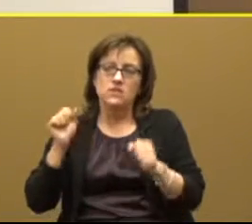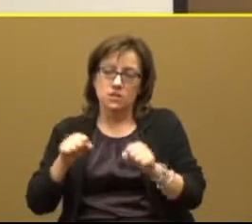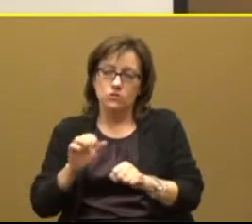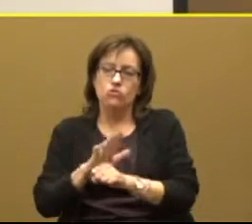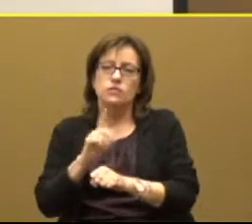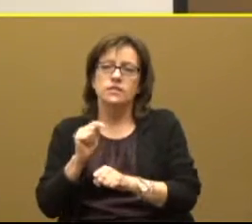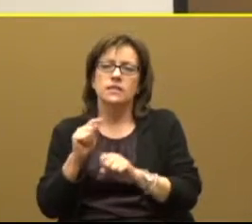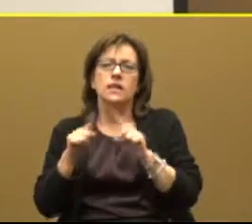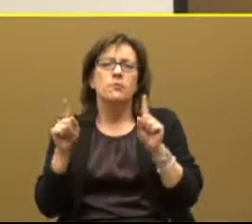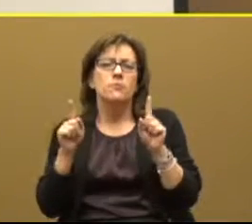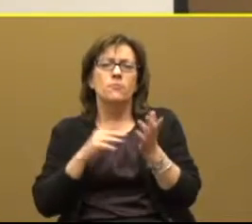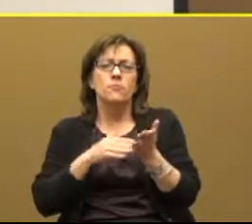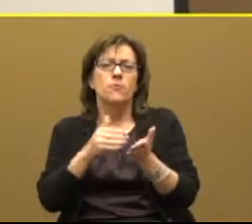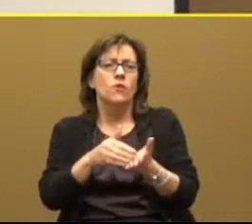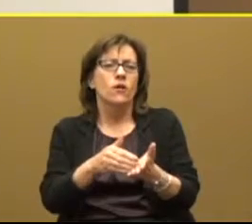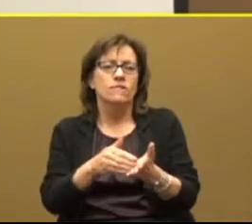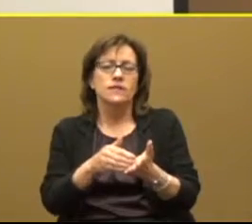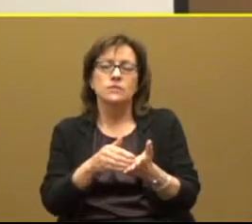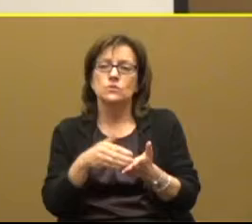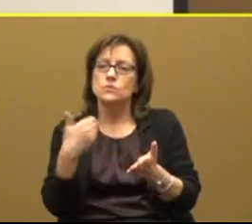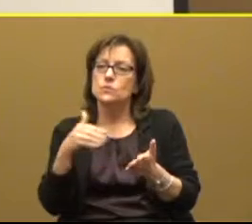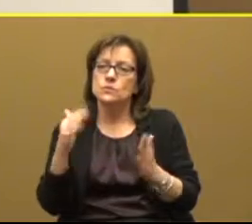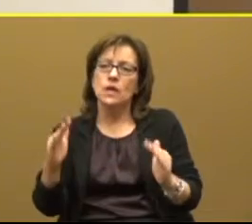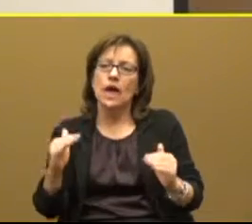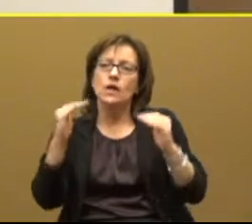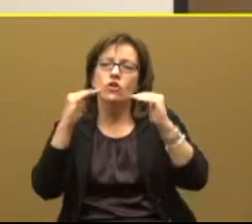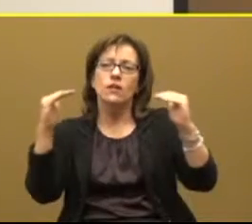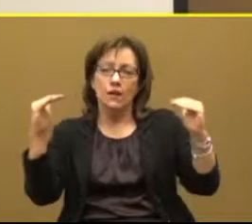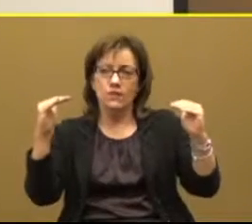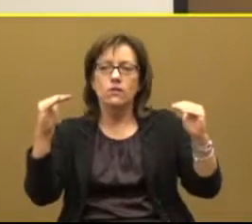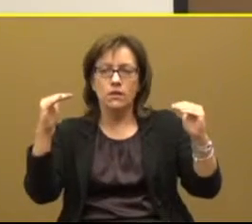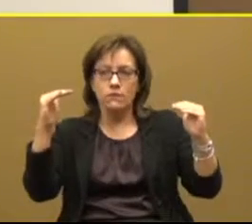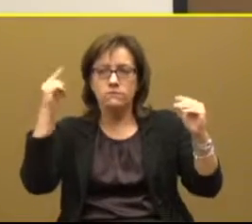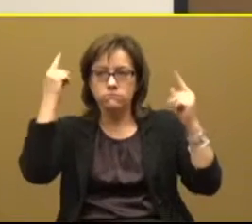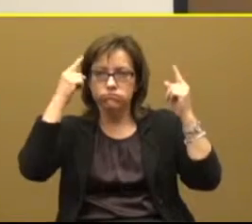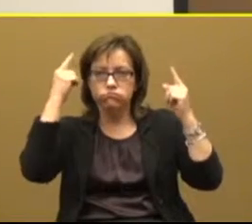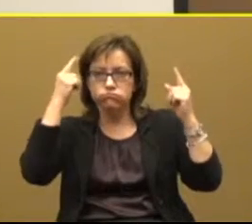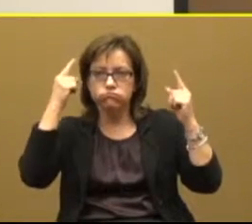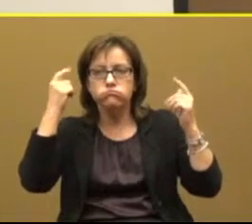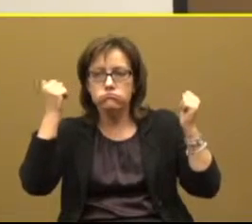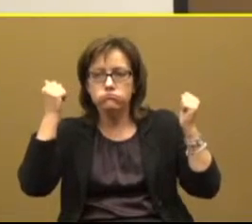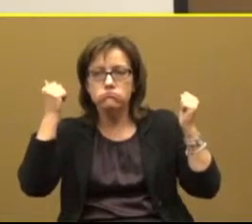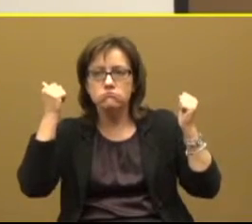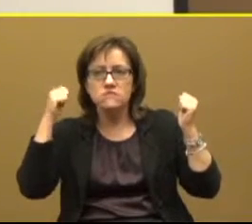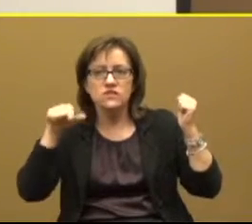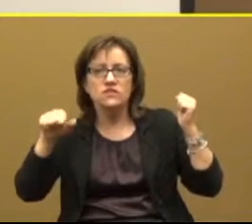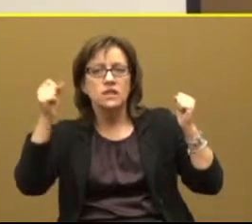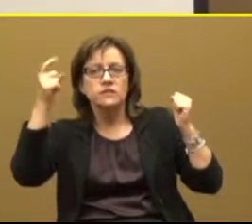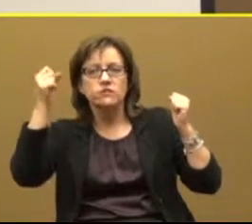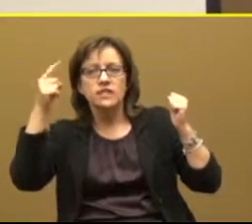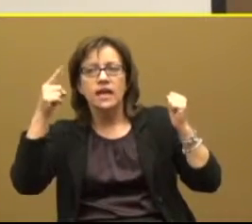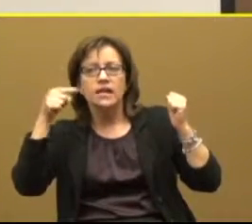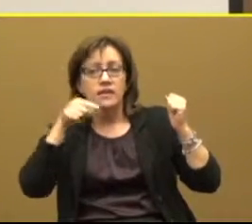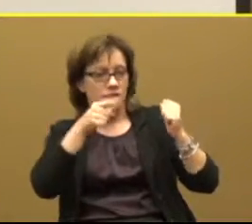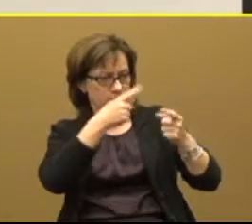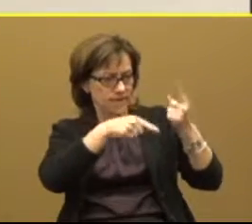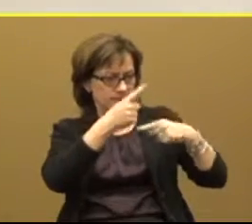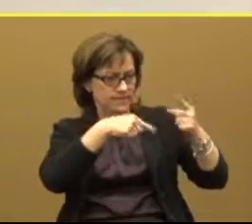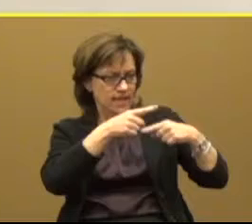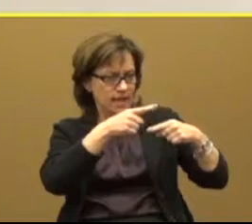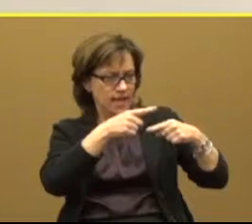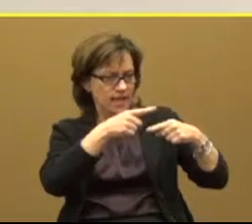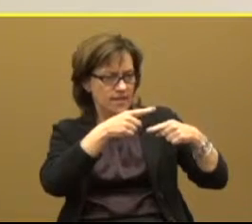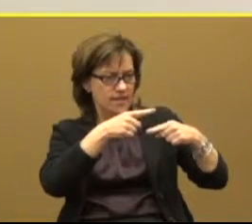that. But oftentimes that's a higher level of cognition to understand that the sign equals